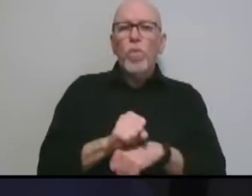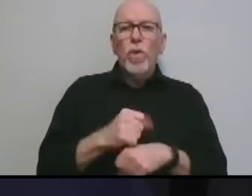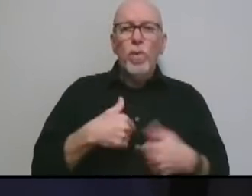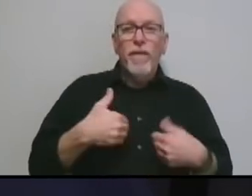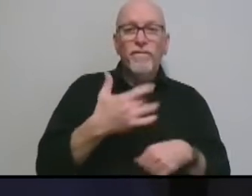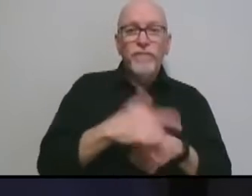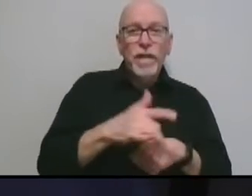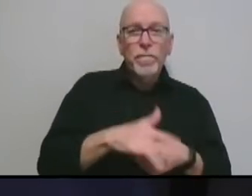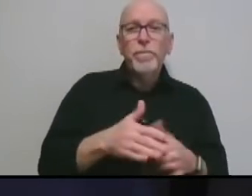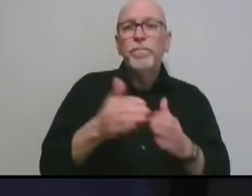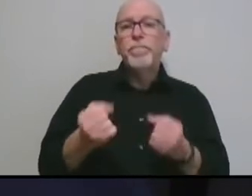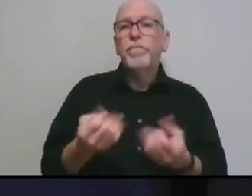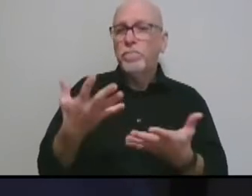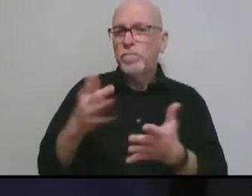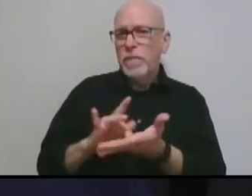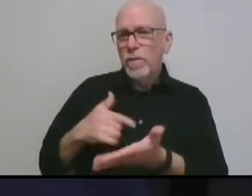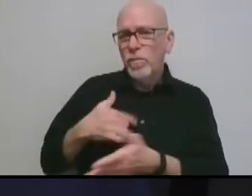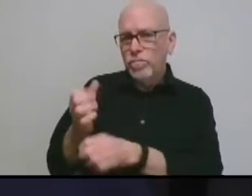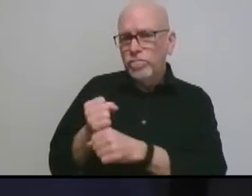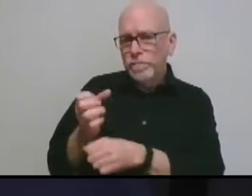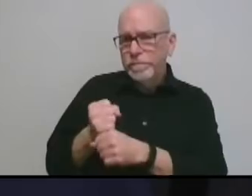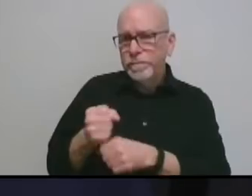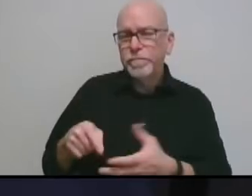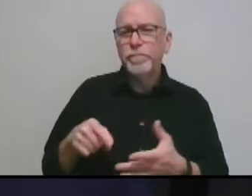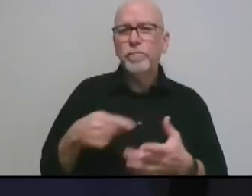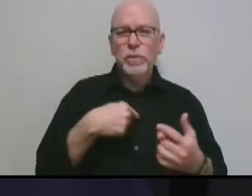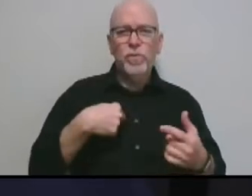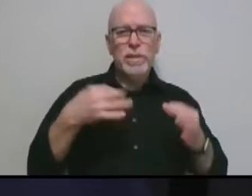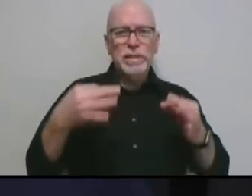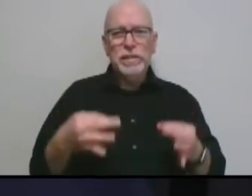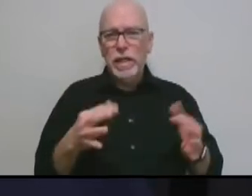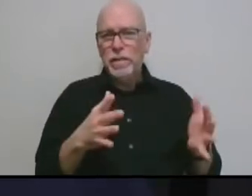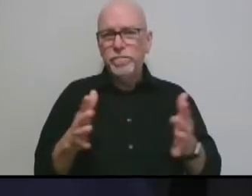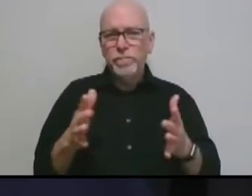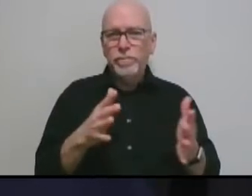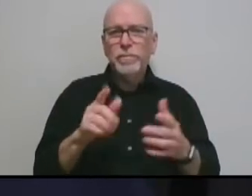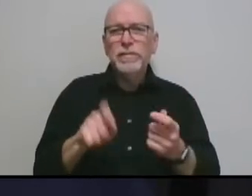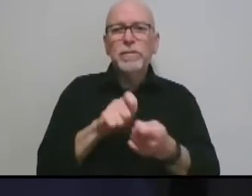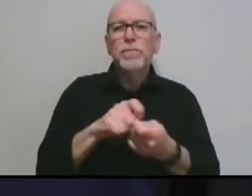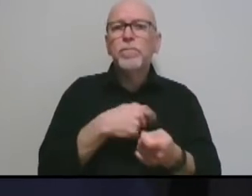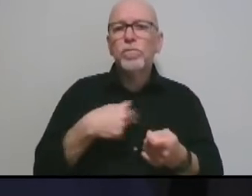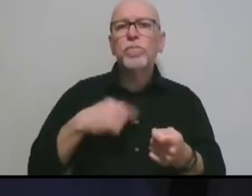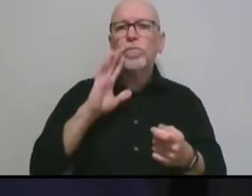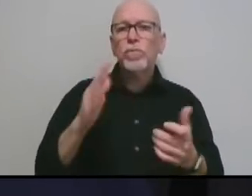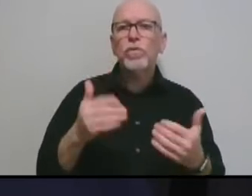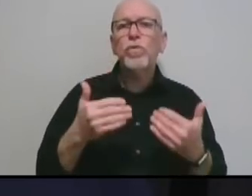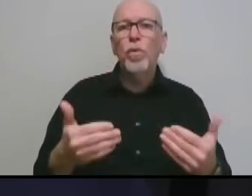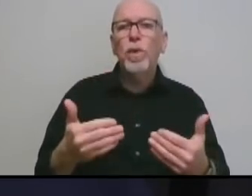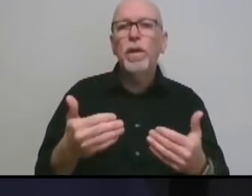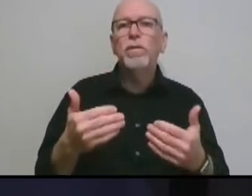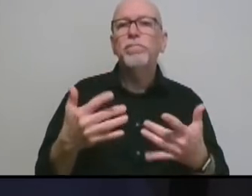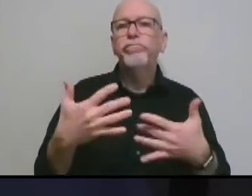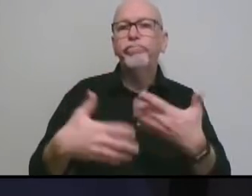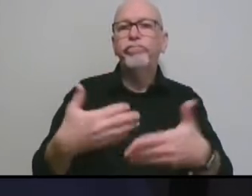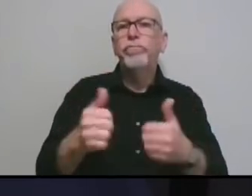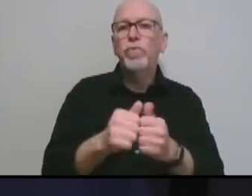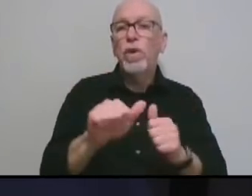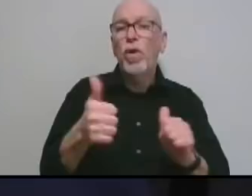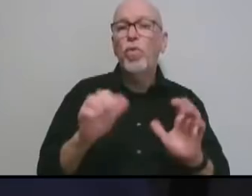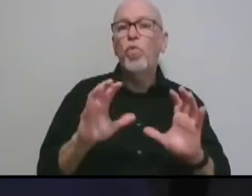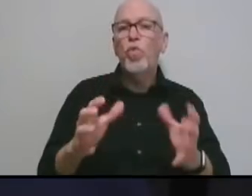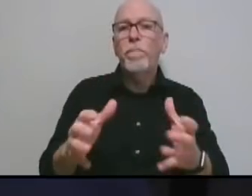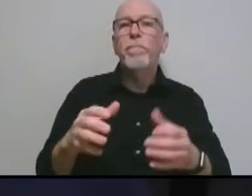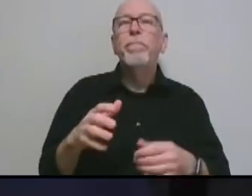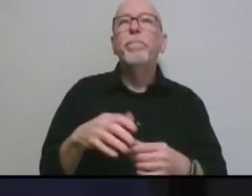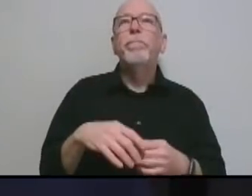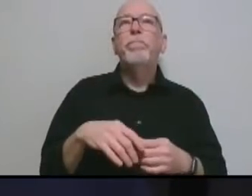how much vaccine we're receiving, and that is how we decide when exactly we will go ahead and move forward with the other group. So it's not that